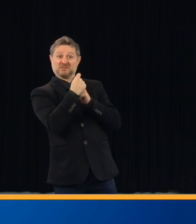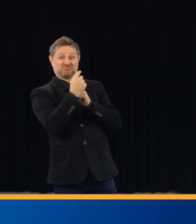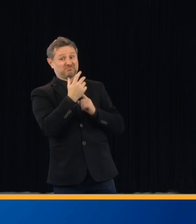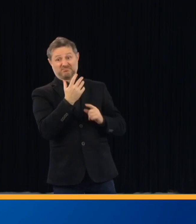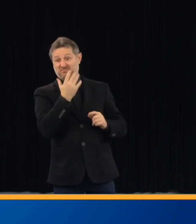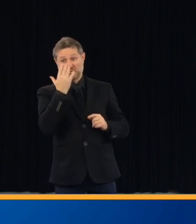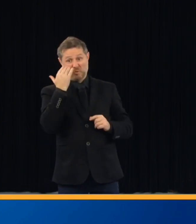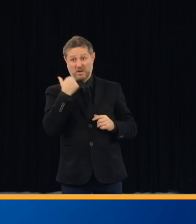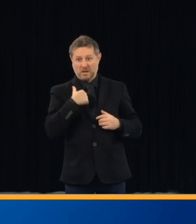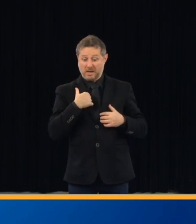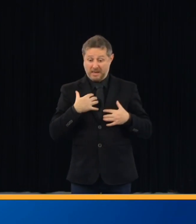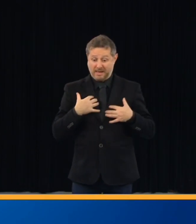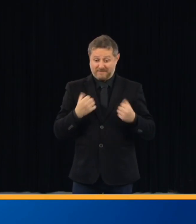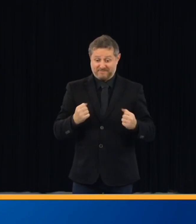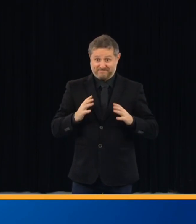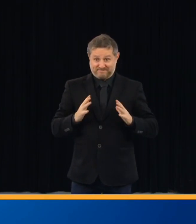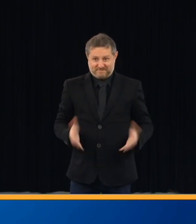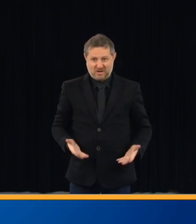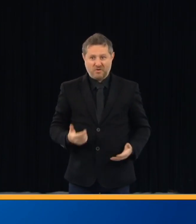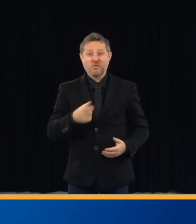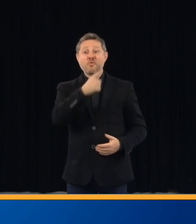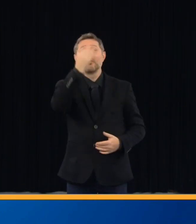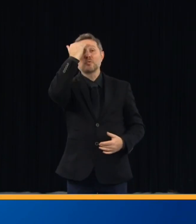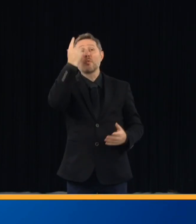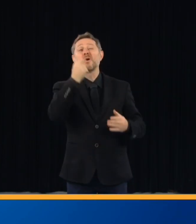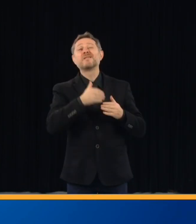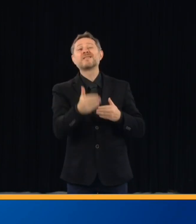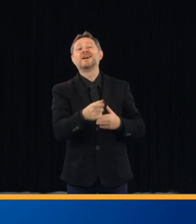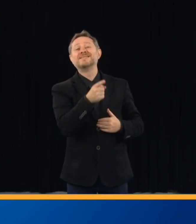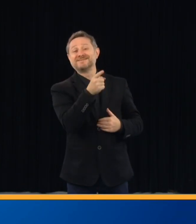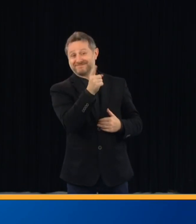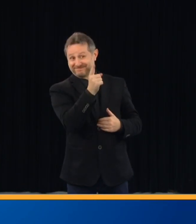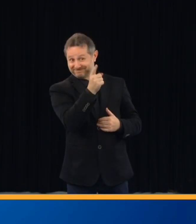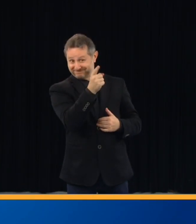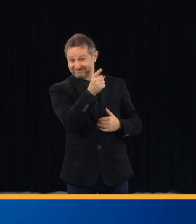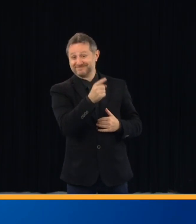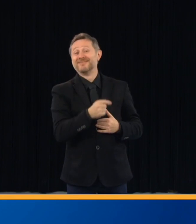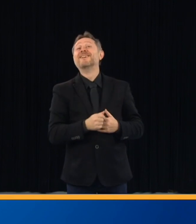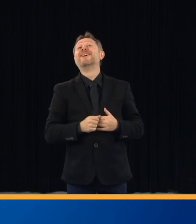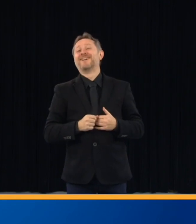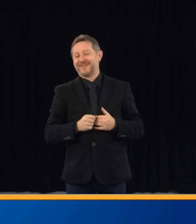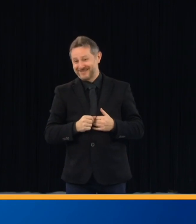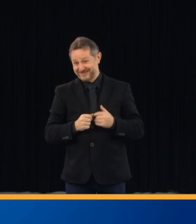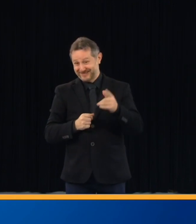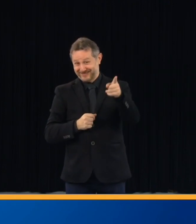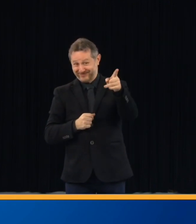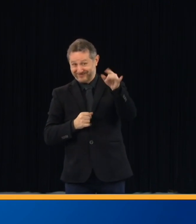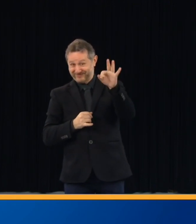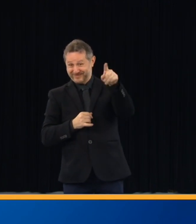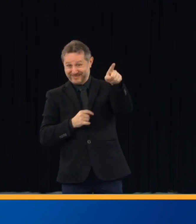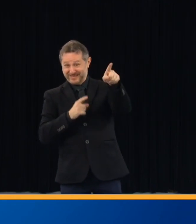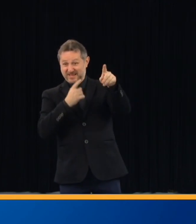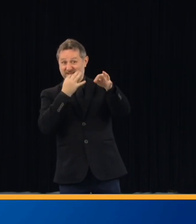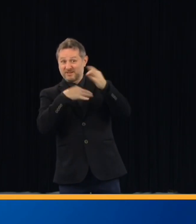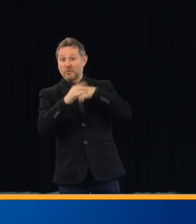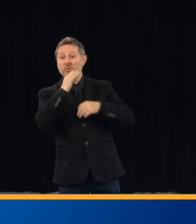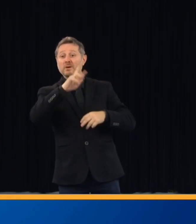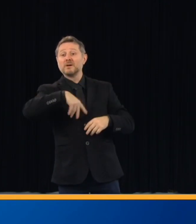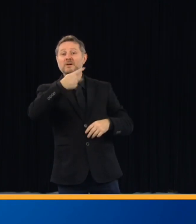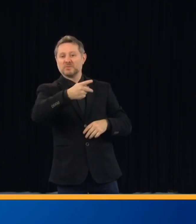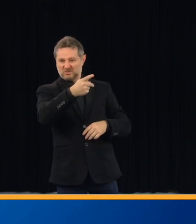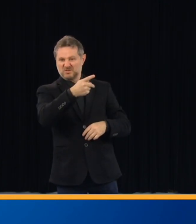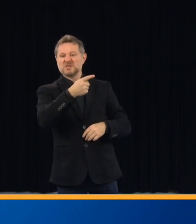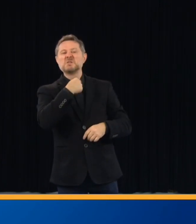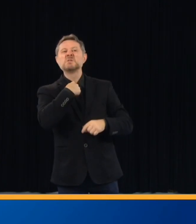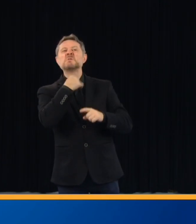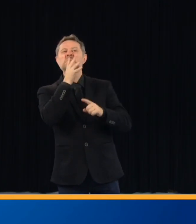healthy, you know what happens when we go toe-to-toe and I'm healthy. So really, if I were you, now's the time to strike.